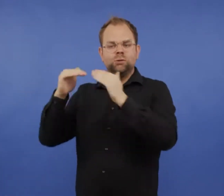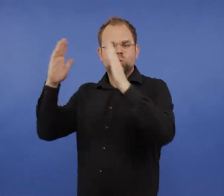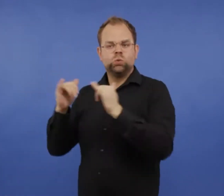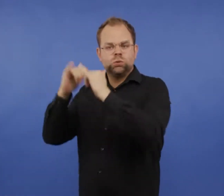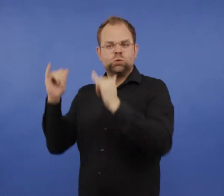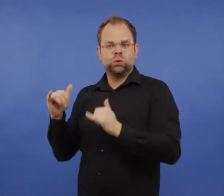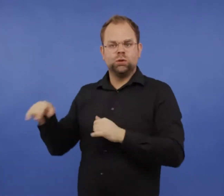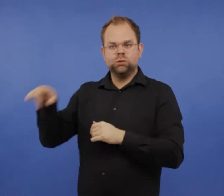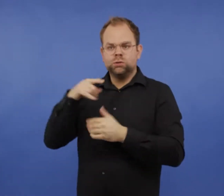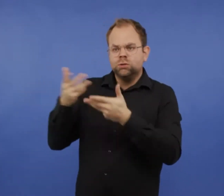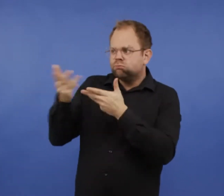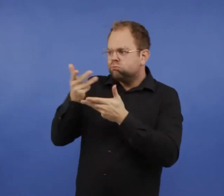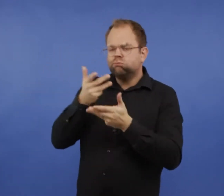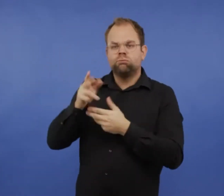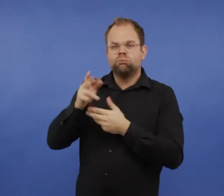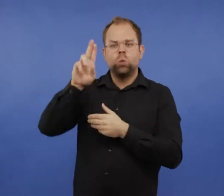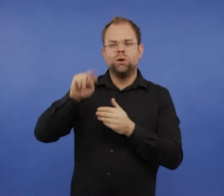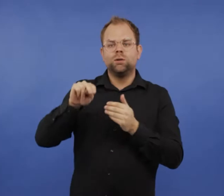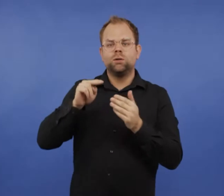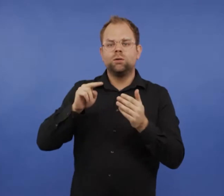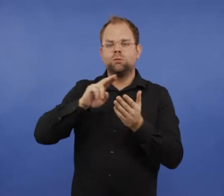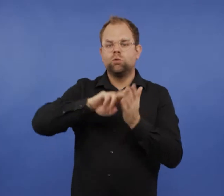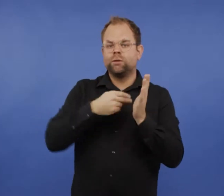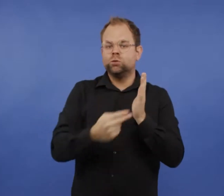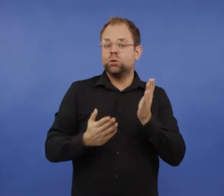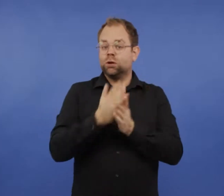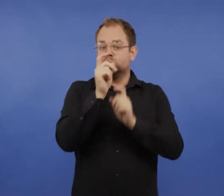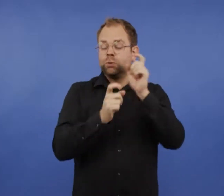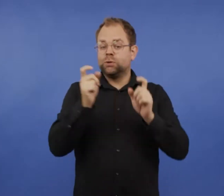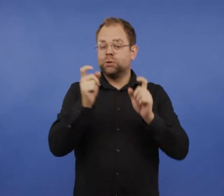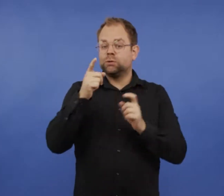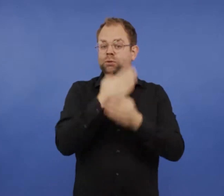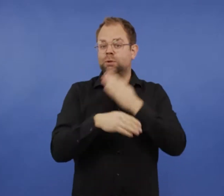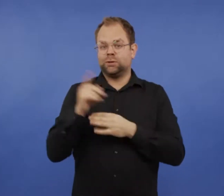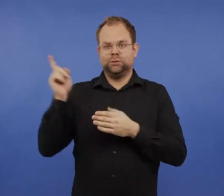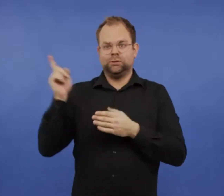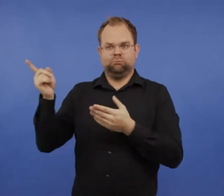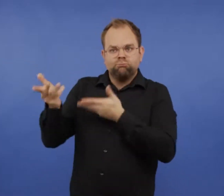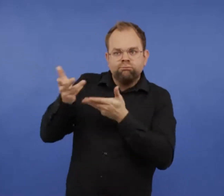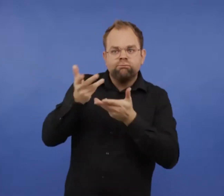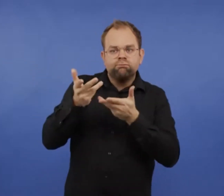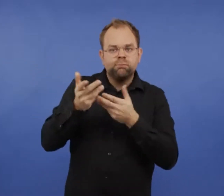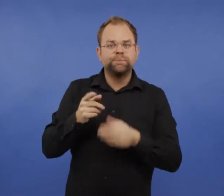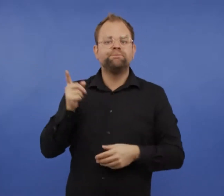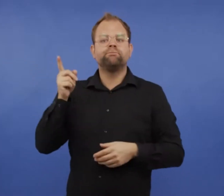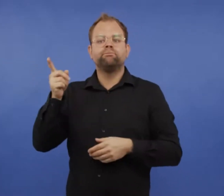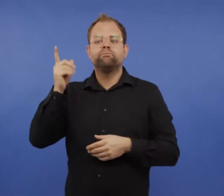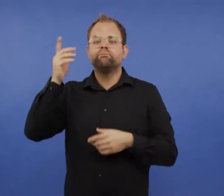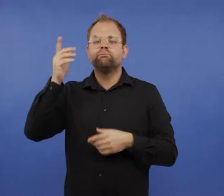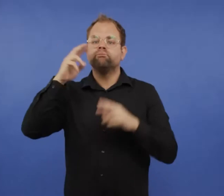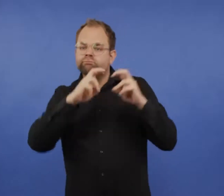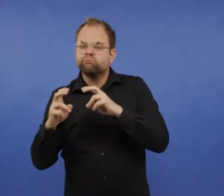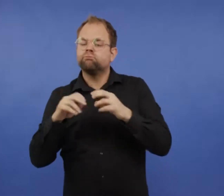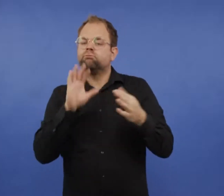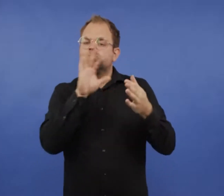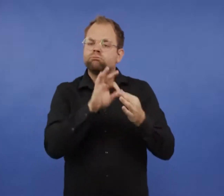protection of persons with disability during armed conflicts. Over to you for the panel discussion, Gerard. Thank you very